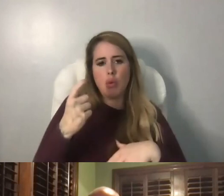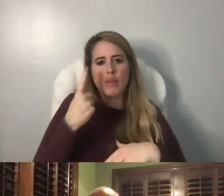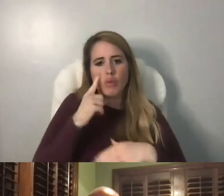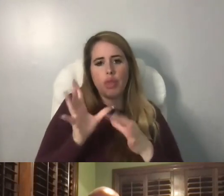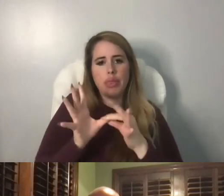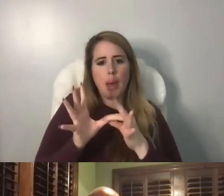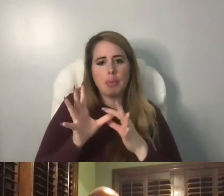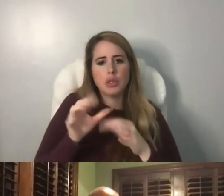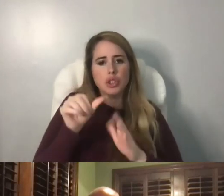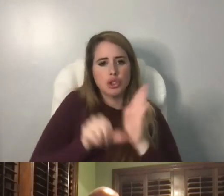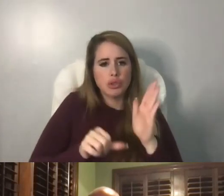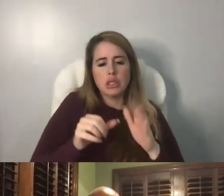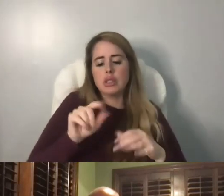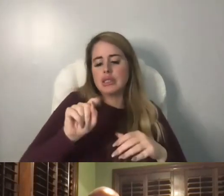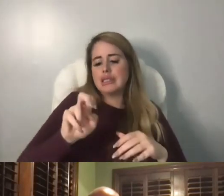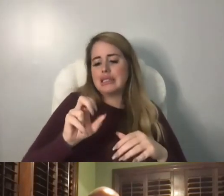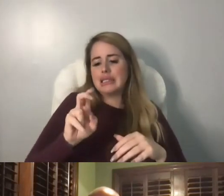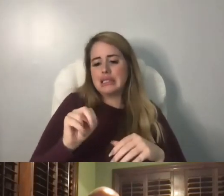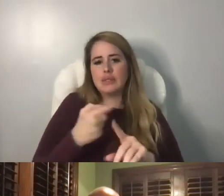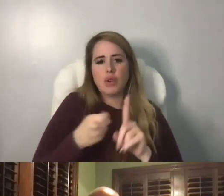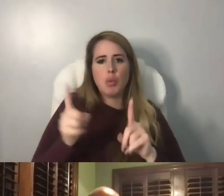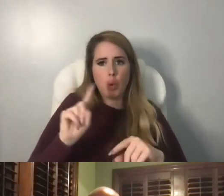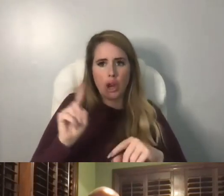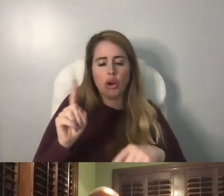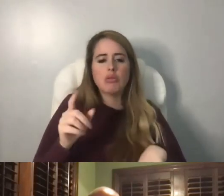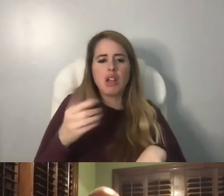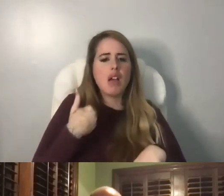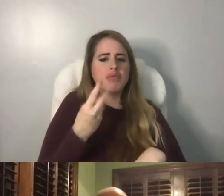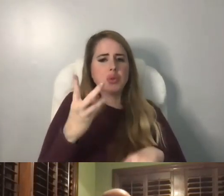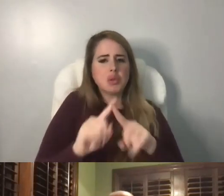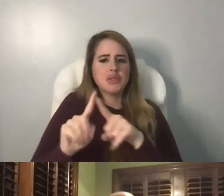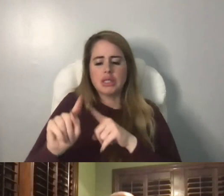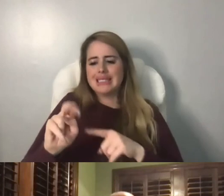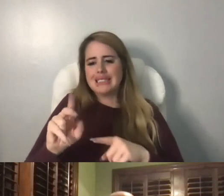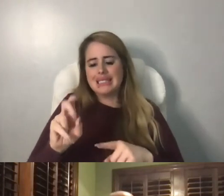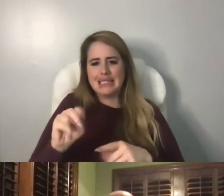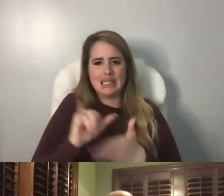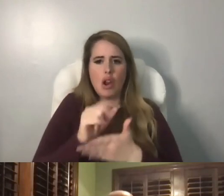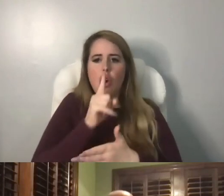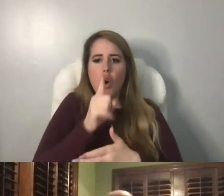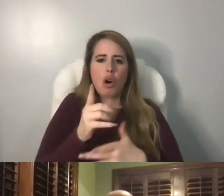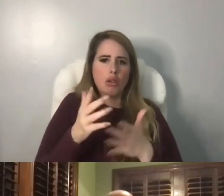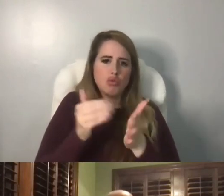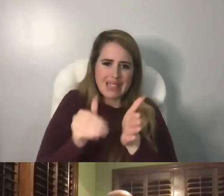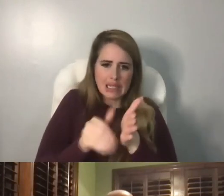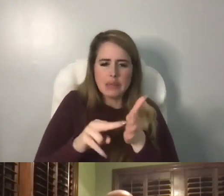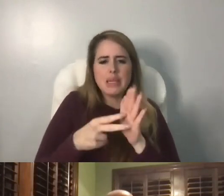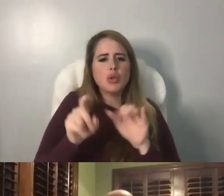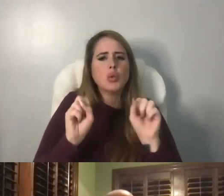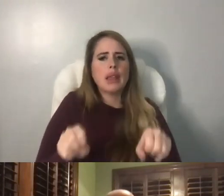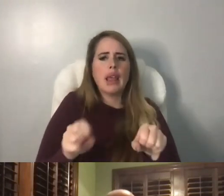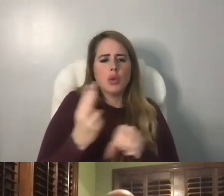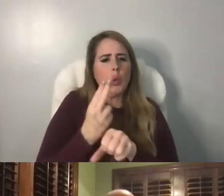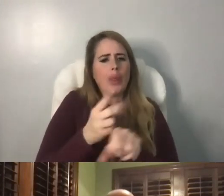you use a tendon, where does the tendon come from? There's a number of tendons that are redundant, where you can take them and use